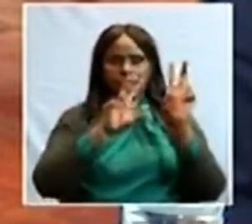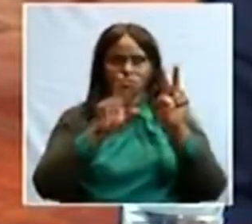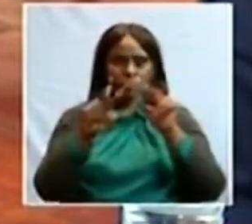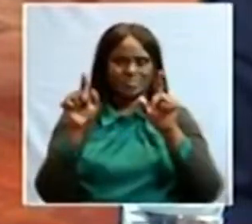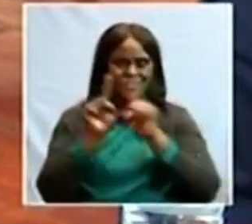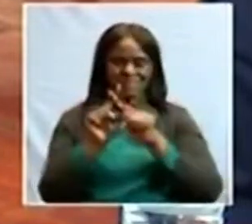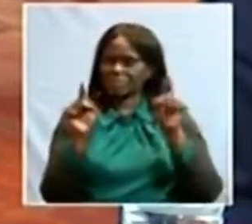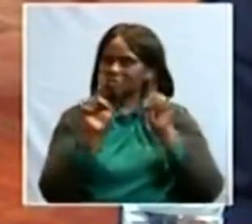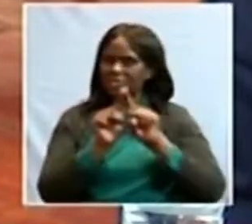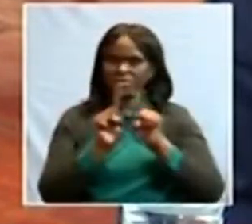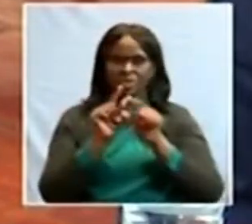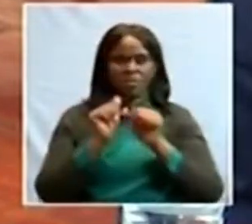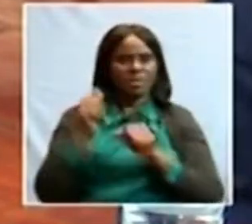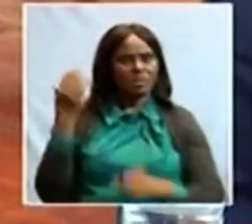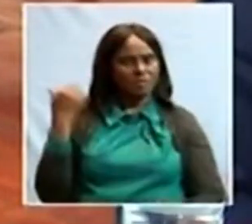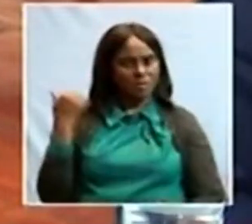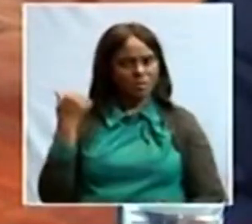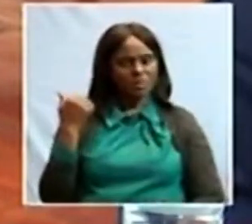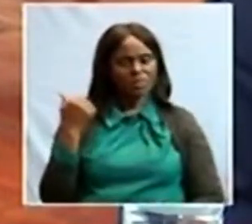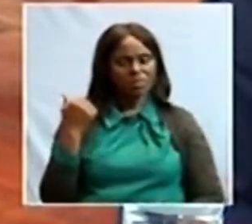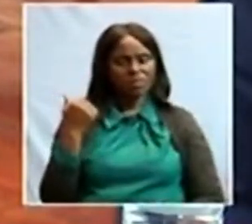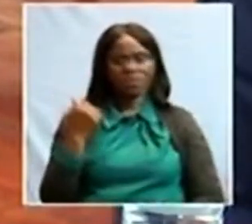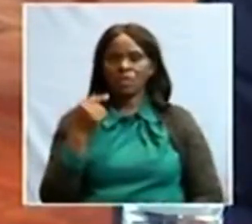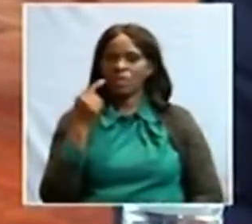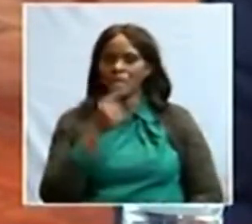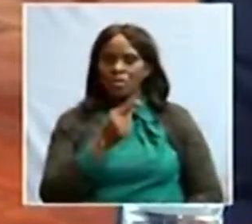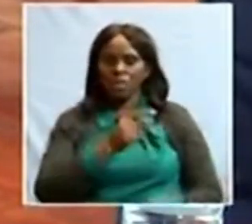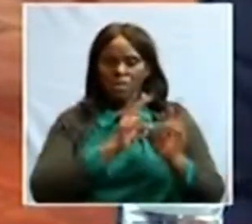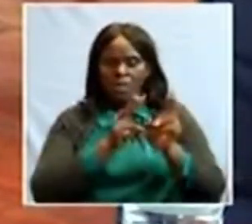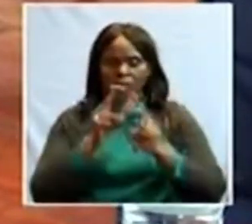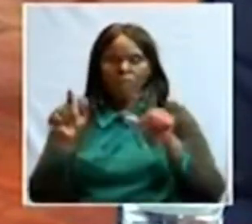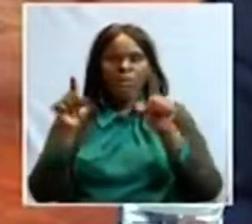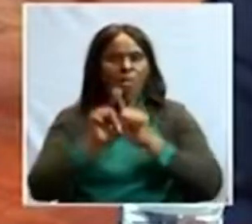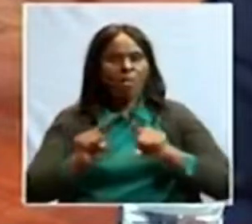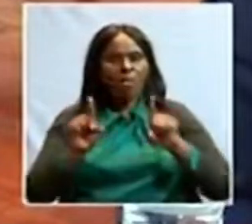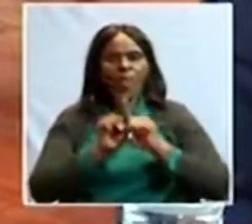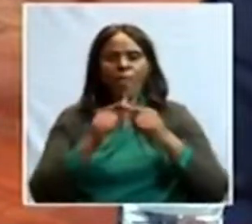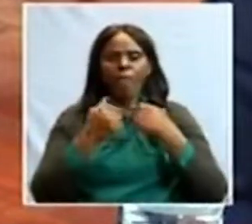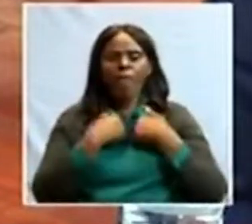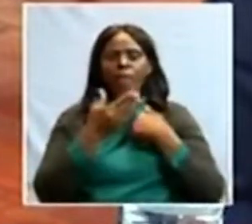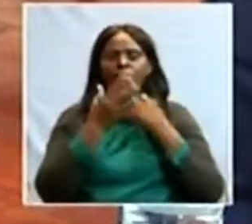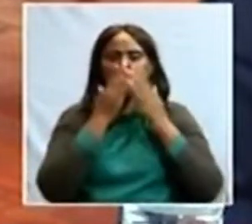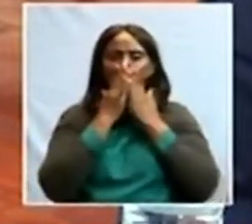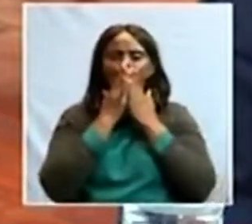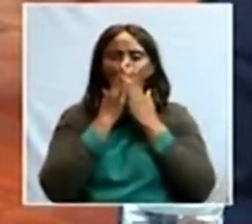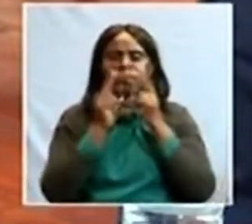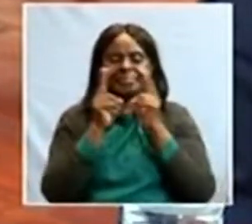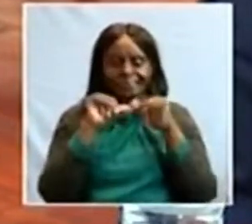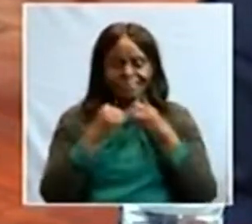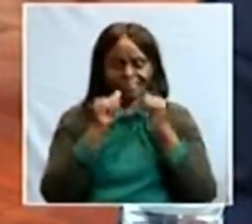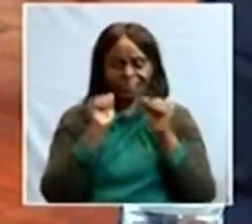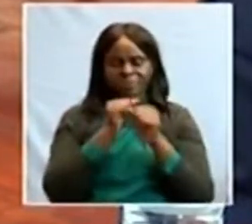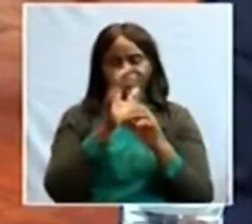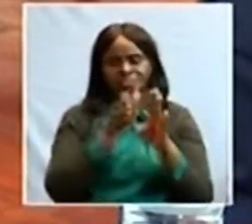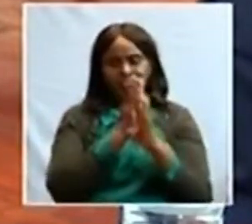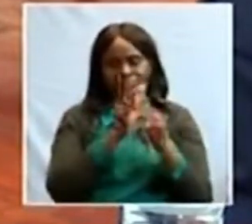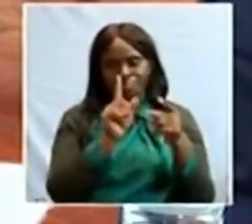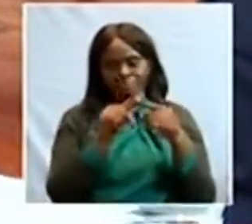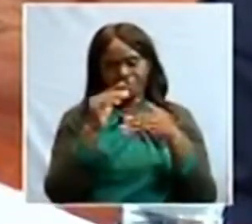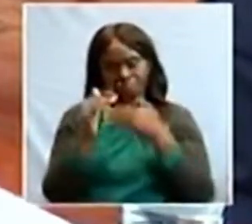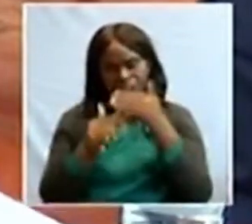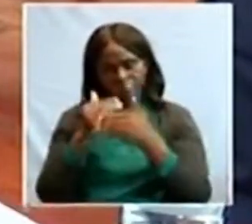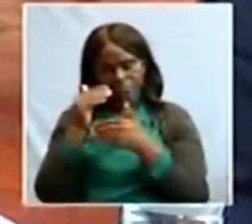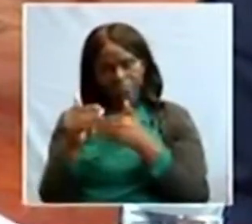the first one. Yeah, so the response is almost the same. So we can go to the